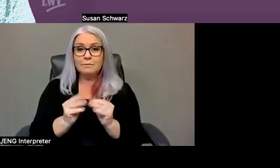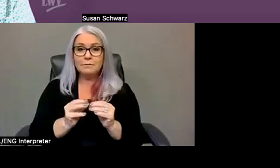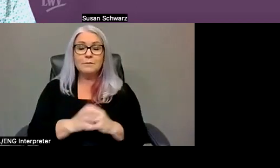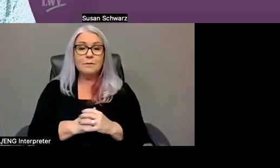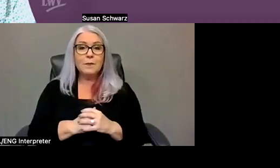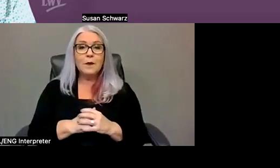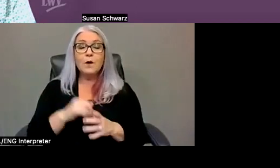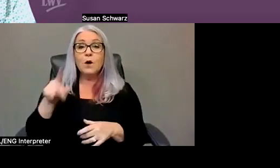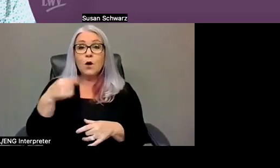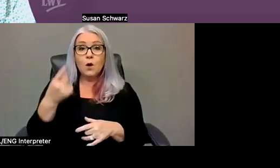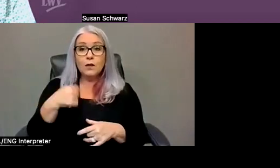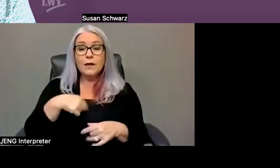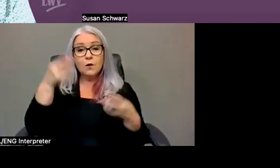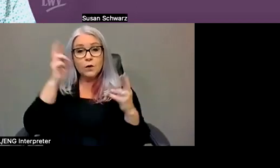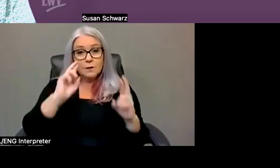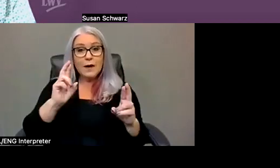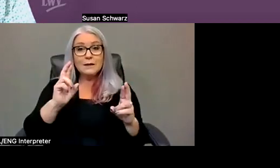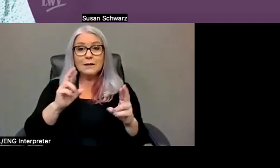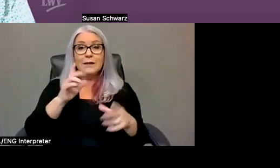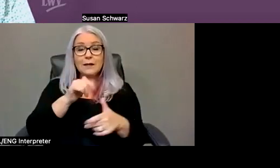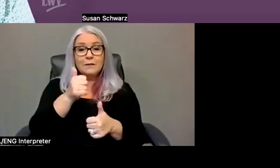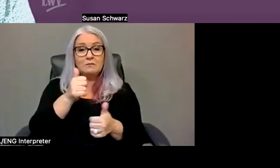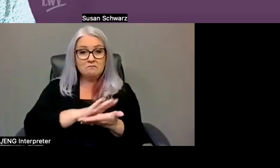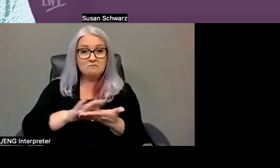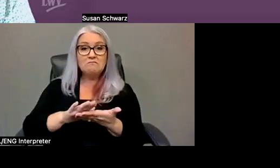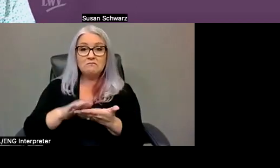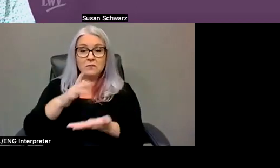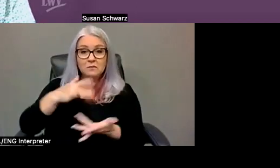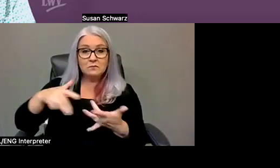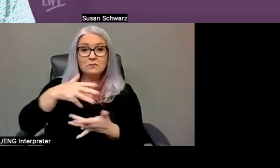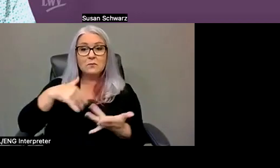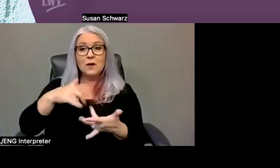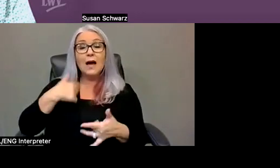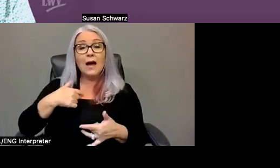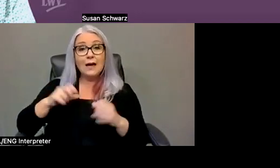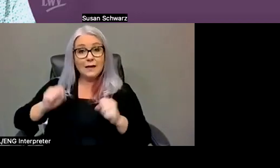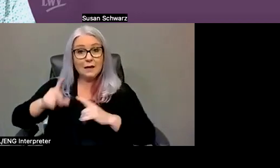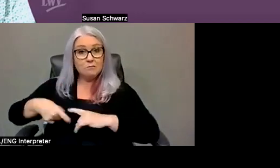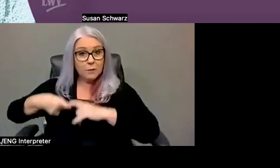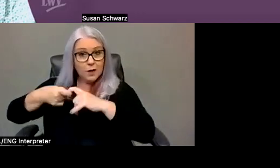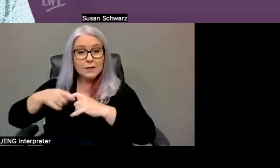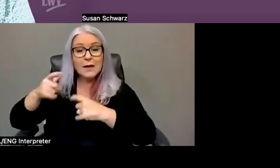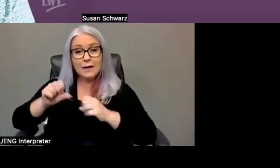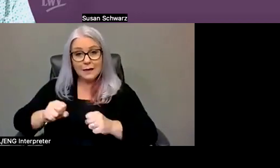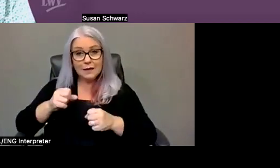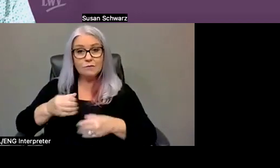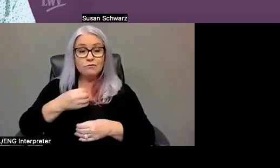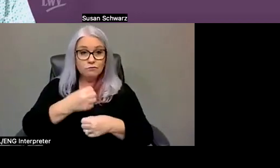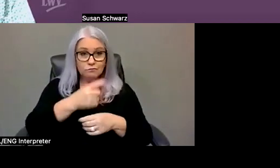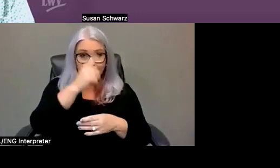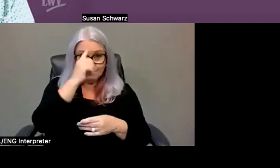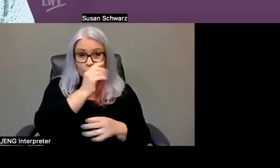and answers are respect and civility. I reserve the authority to pause the proceedings to enforce the ground rules and